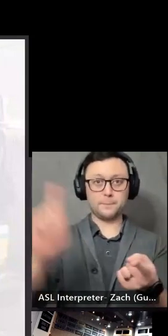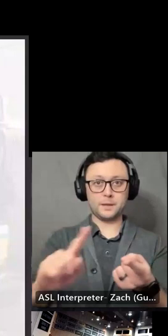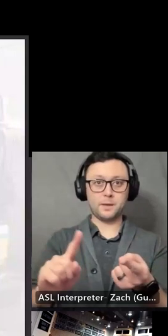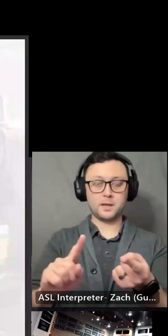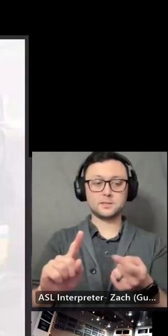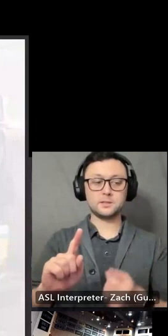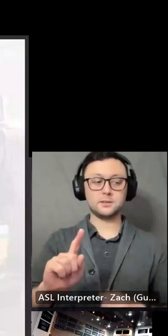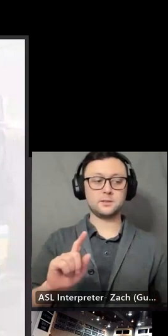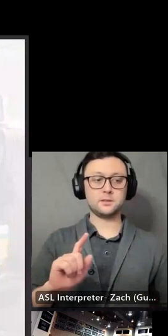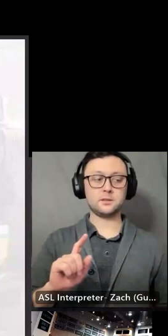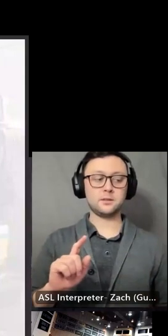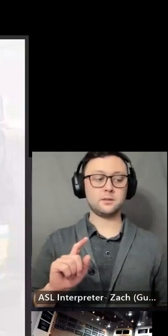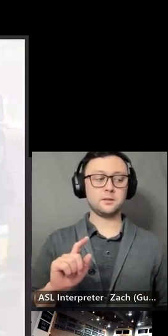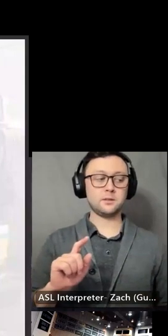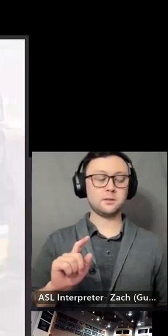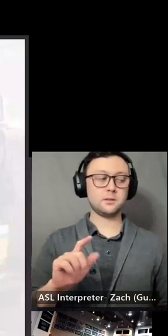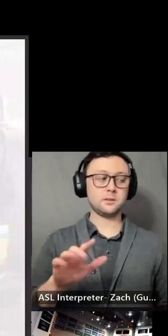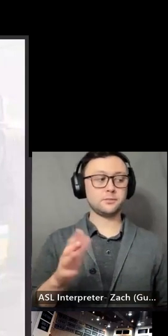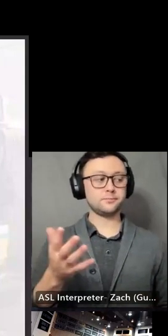minimize